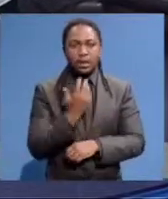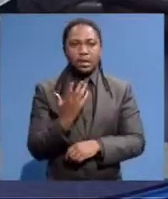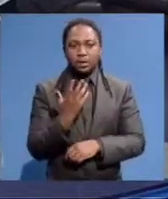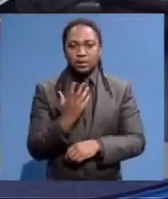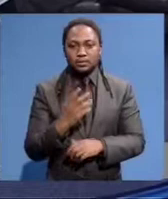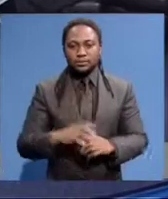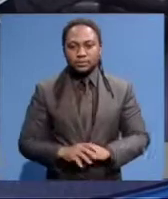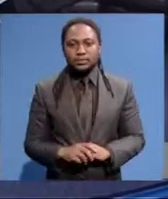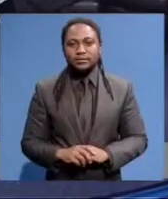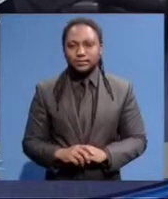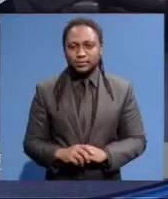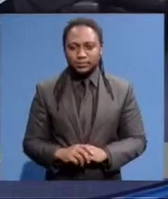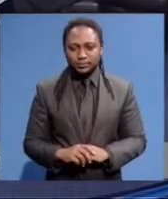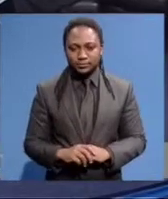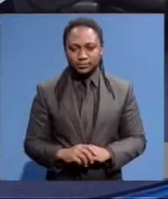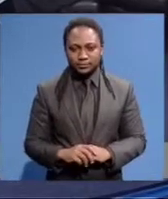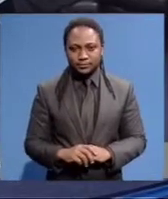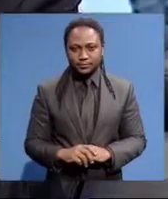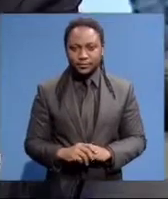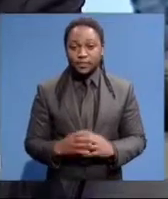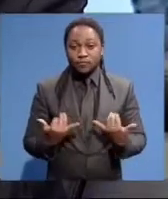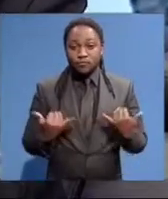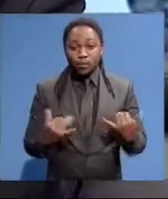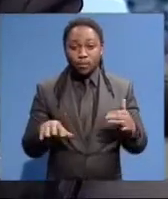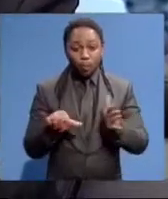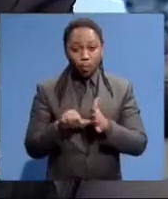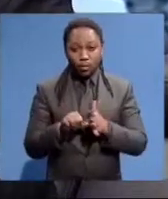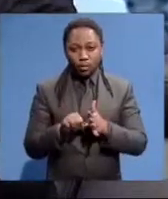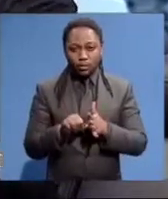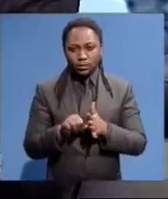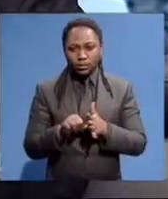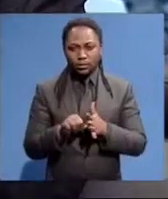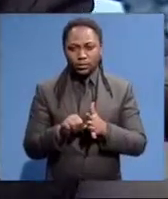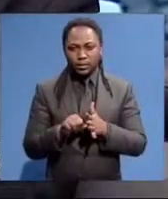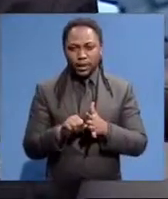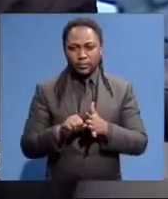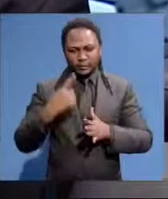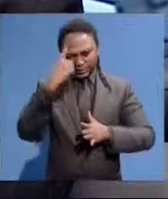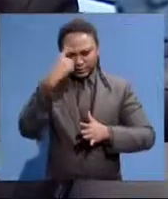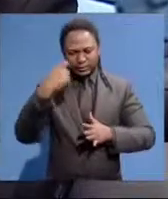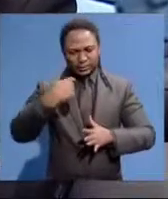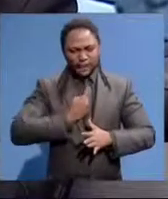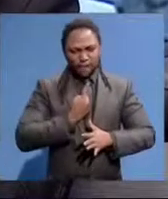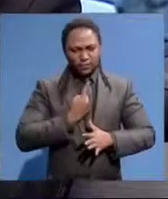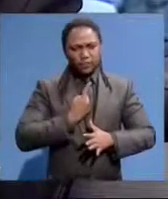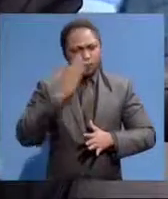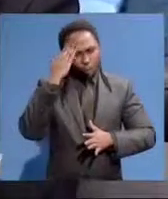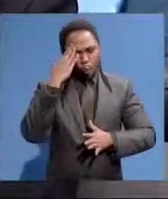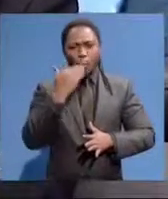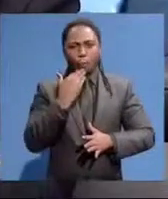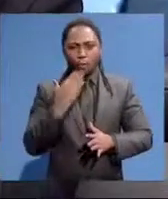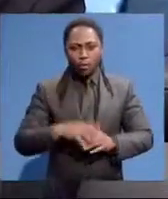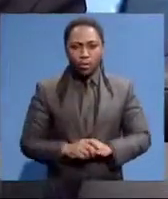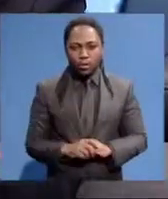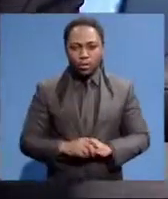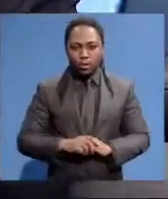saying whatever we're saying on TV, it's very important that we become conscious of ourselves, first of all. What are we